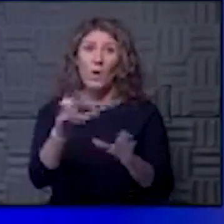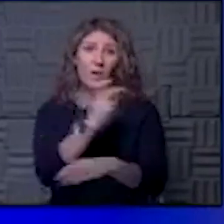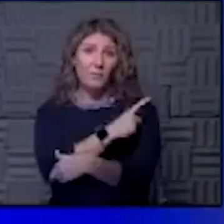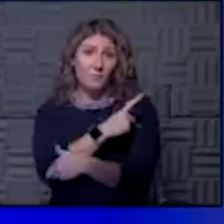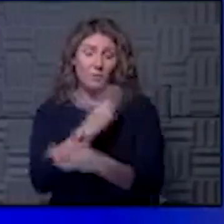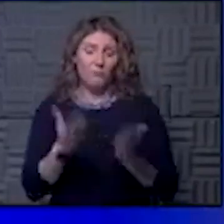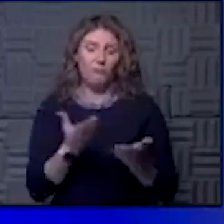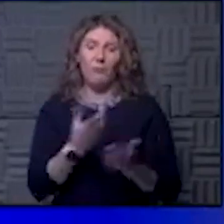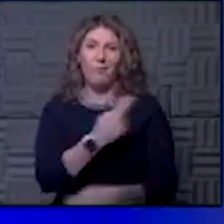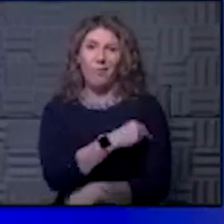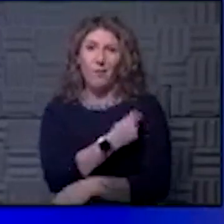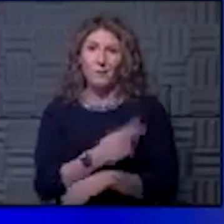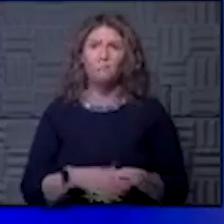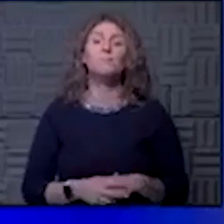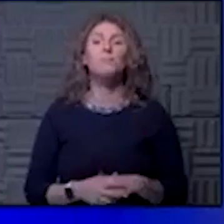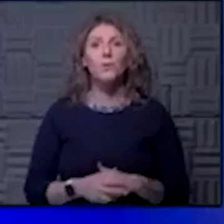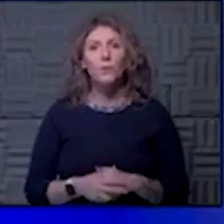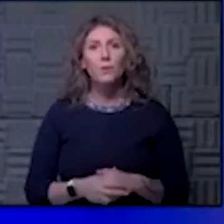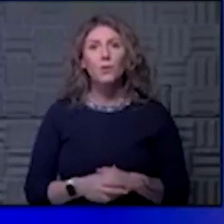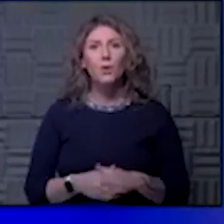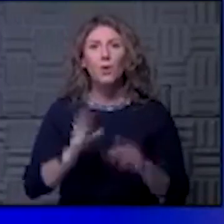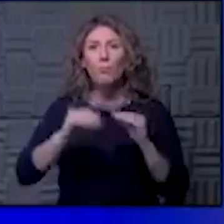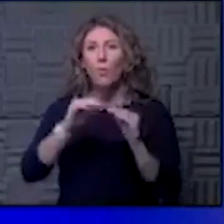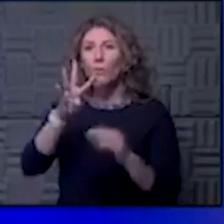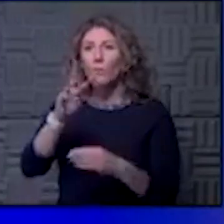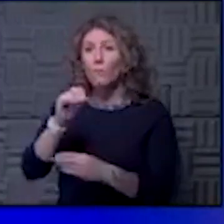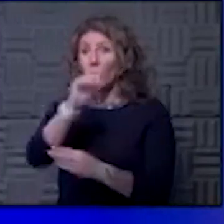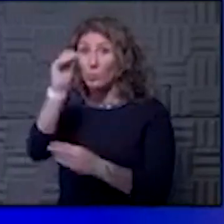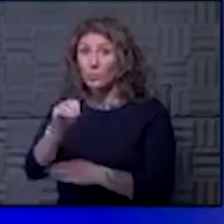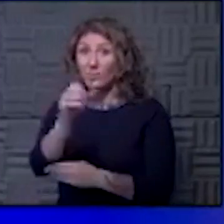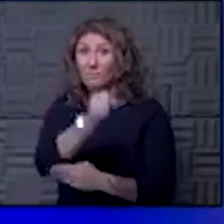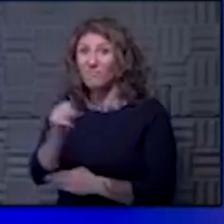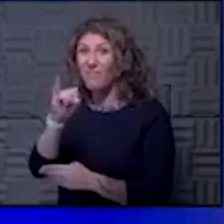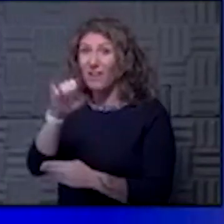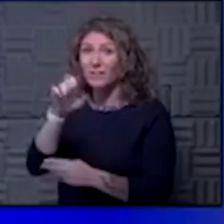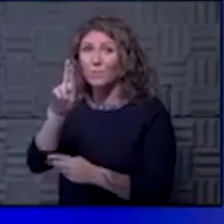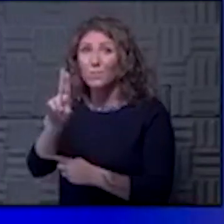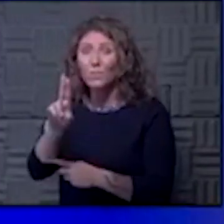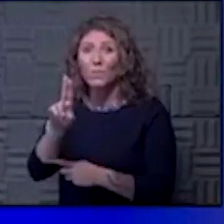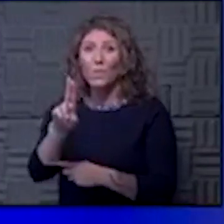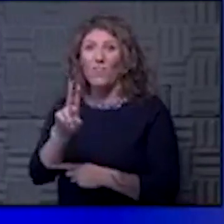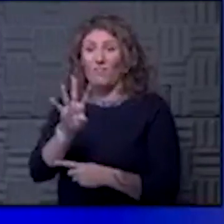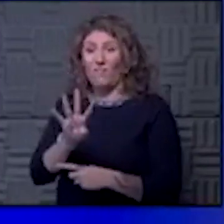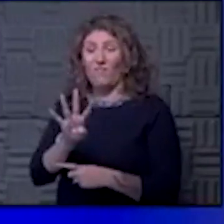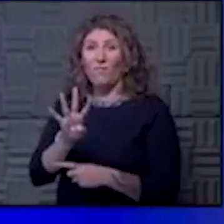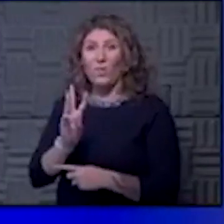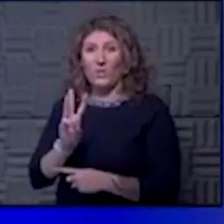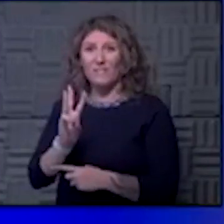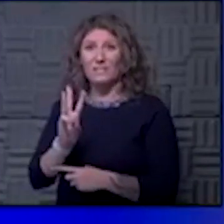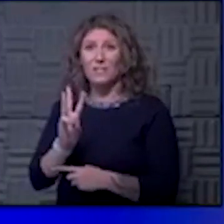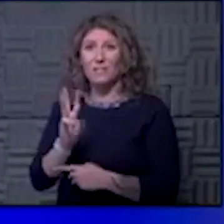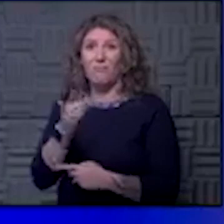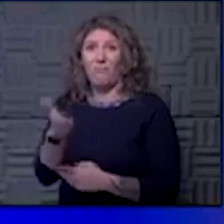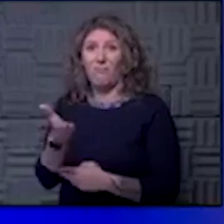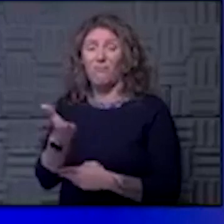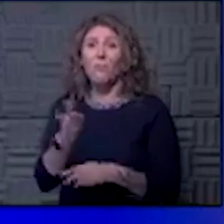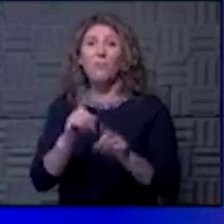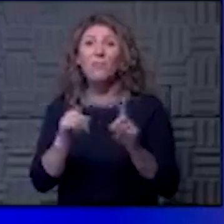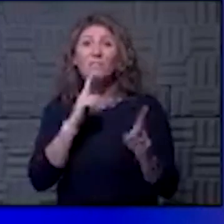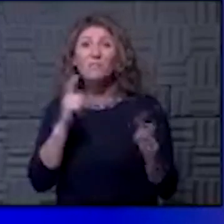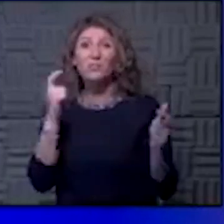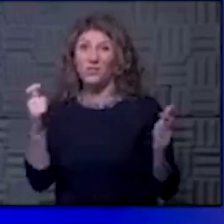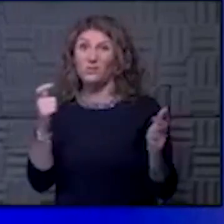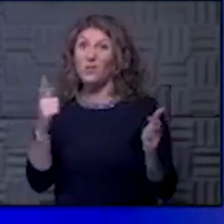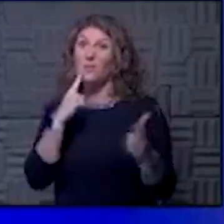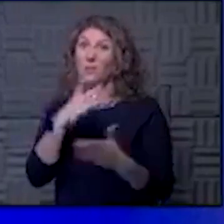hospital. More than 40% of those are in the ICU, with 46 in the ICU. But a large proportion